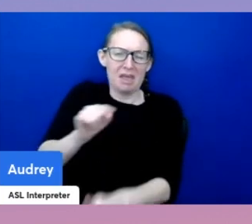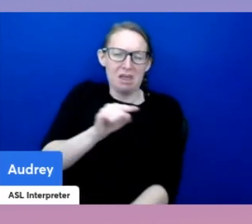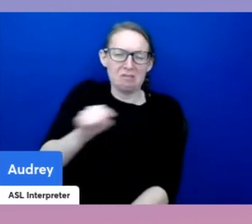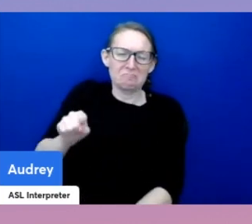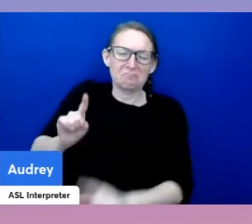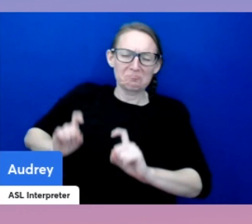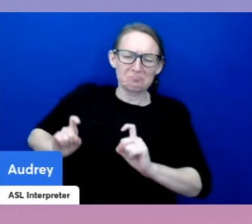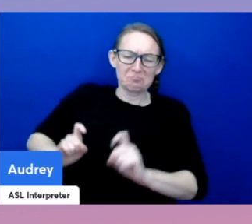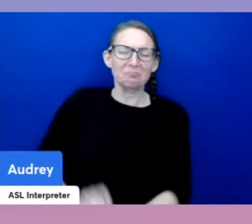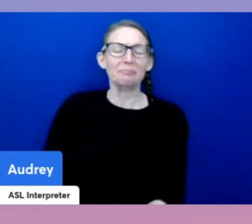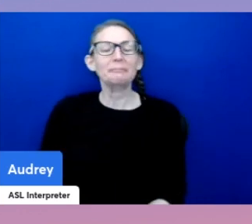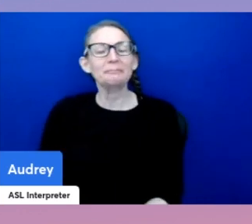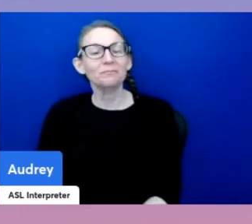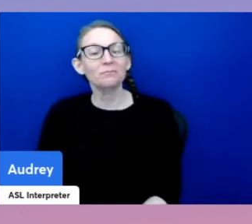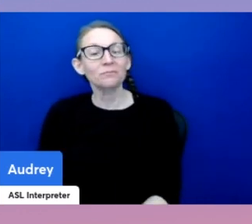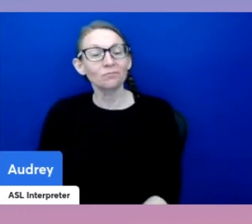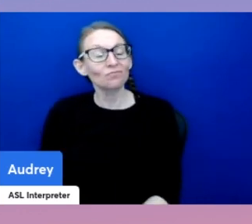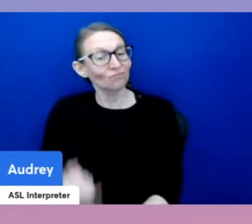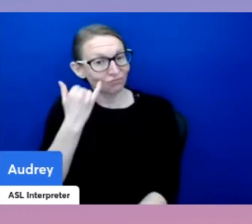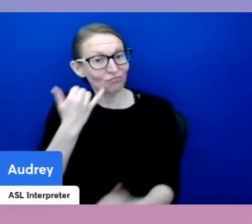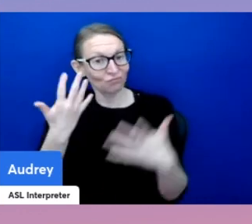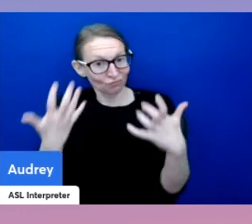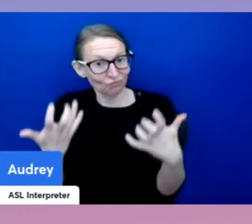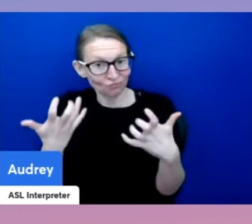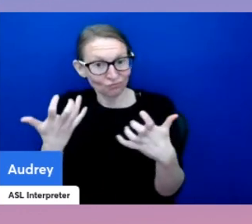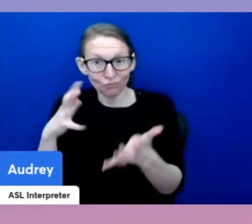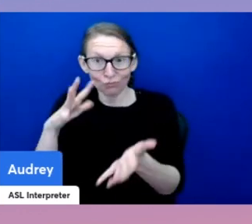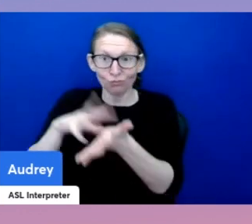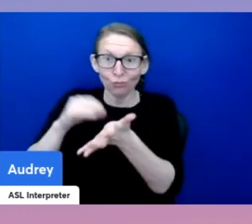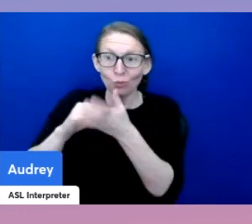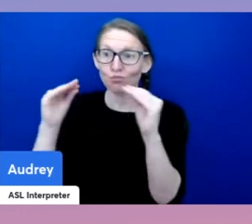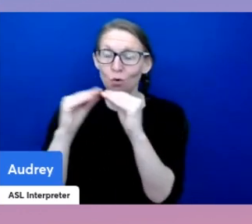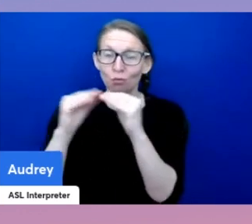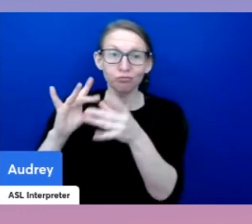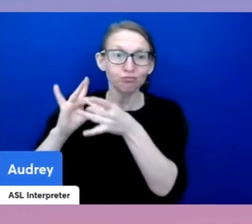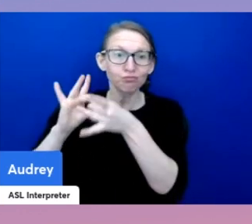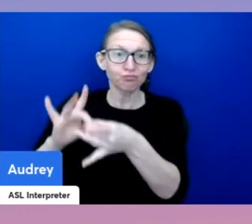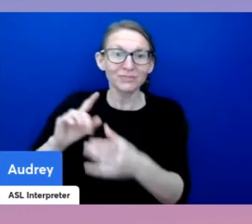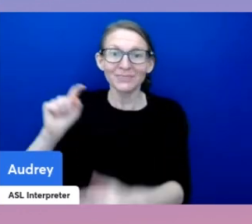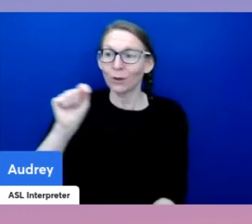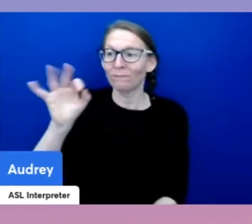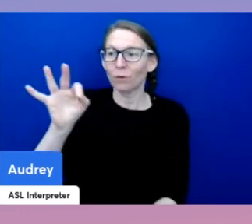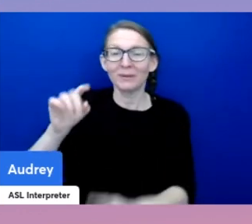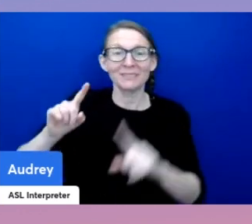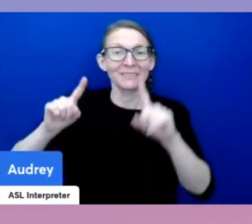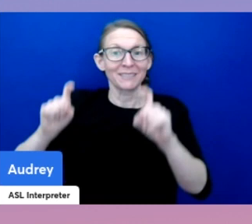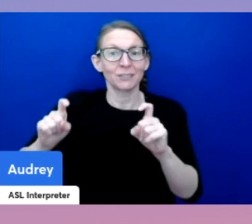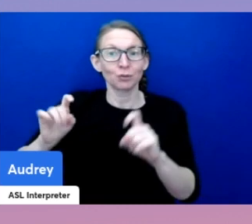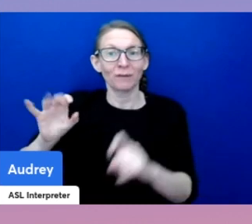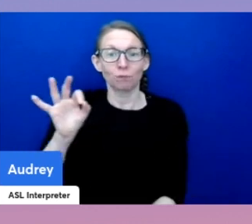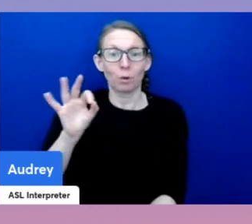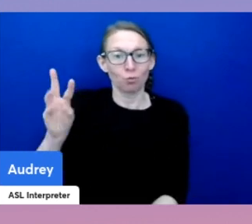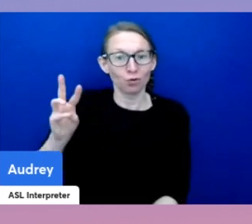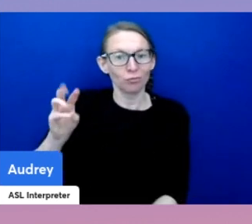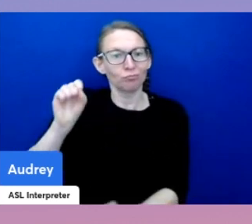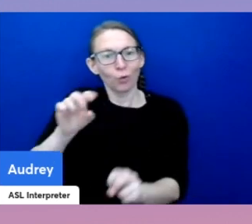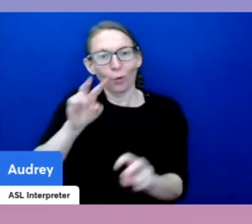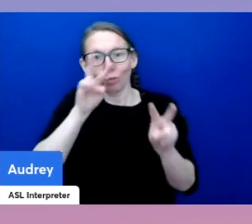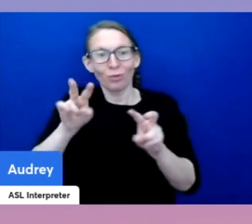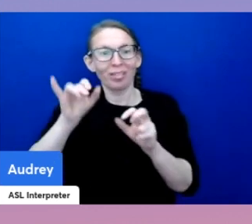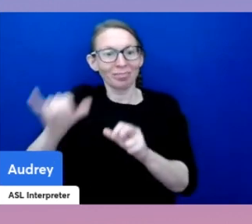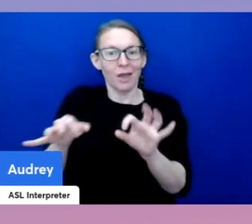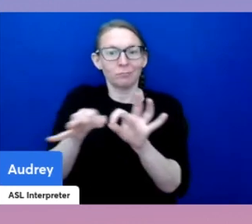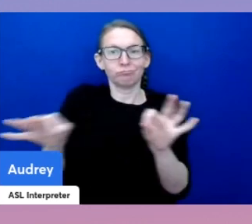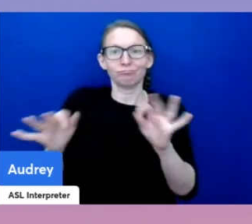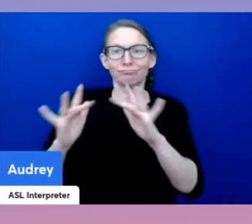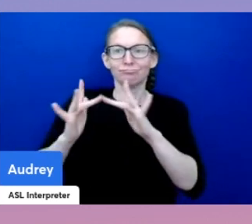Anyway, if you want to learn more about Terraform Test Framework, you can visit this link, but I